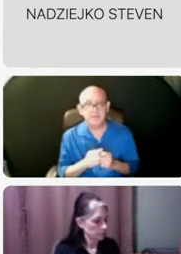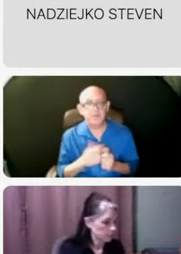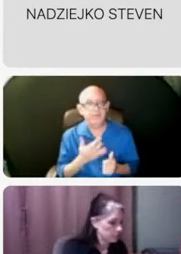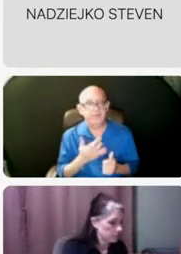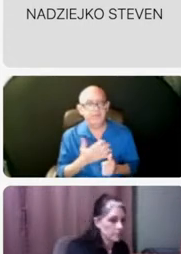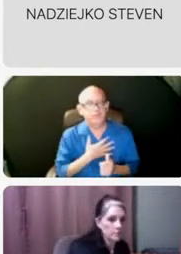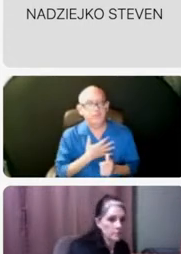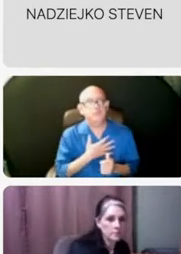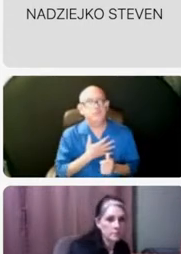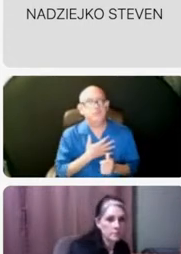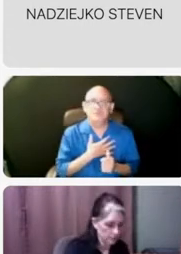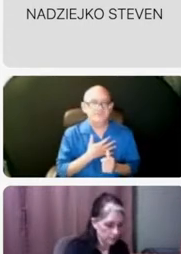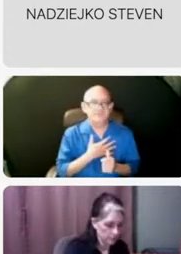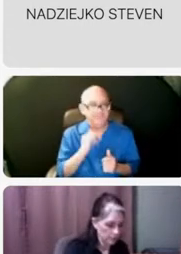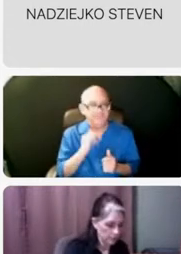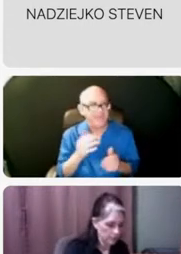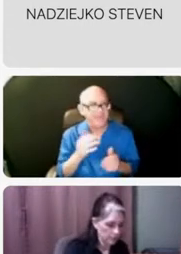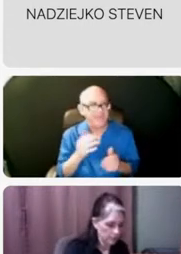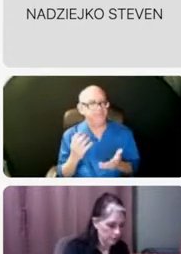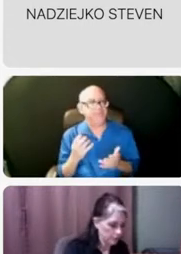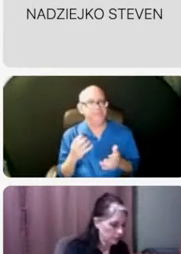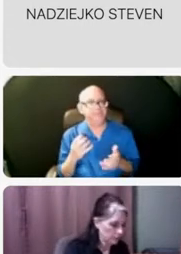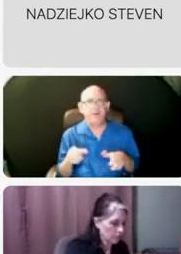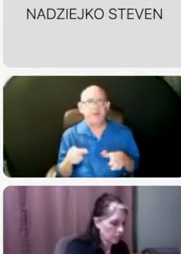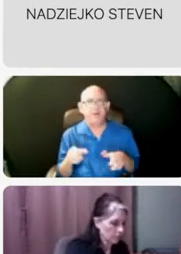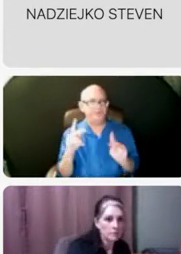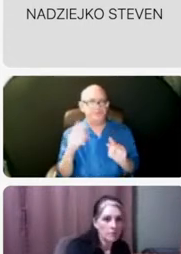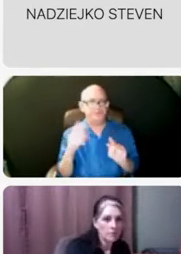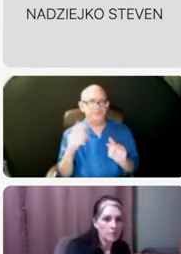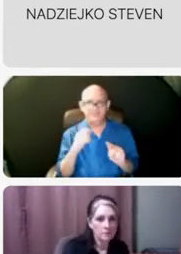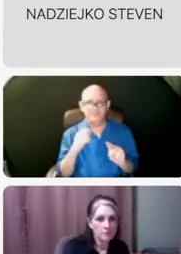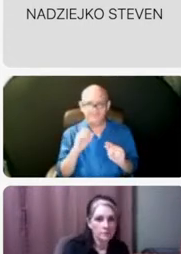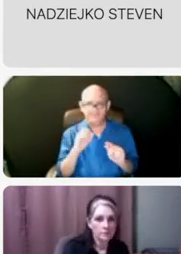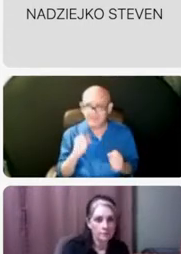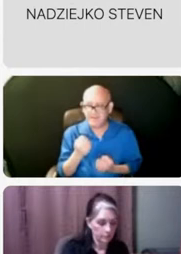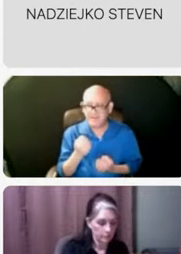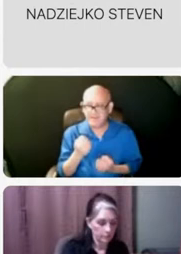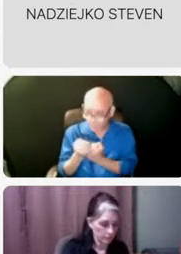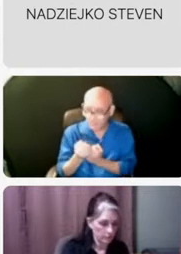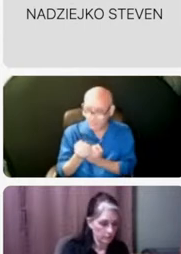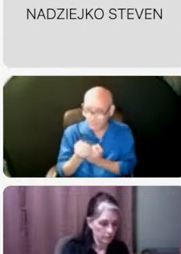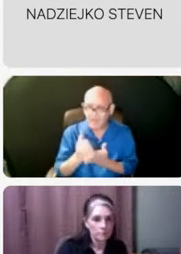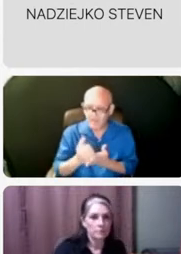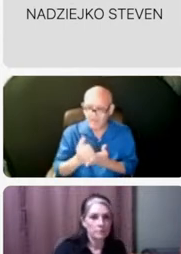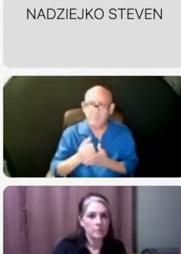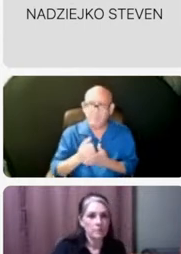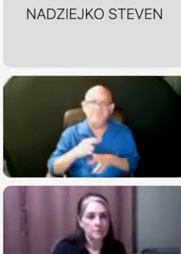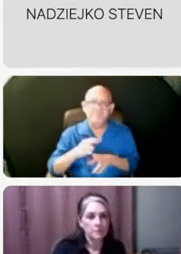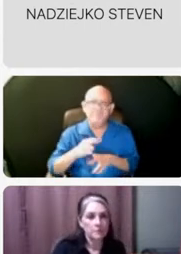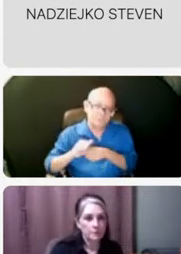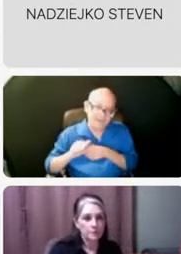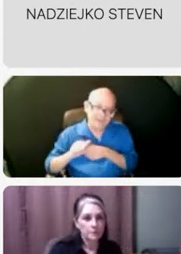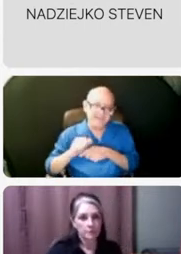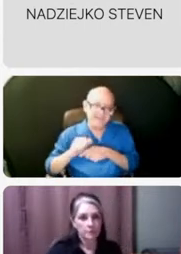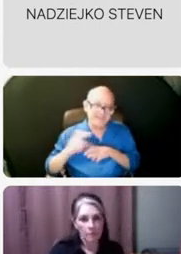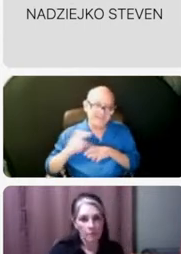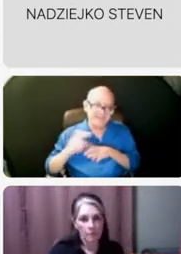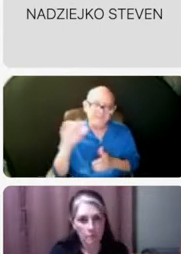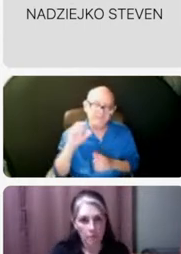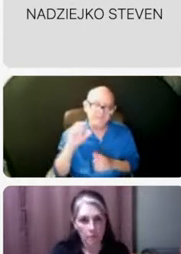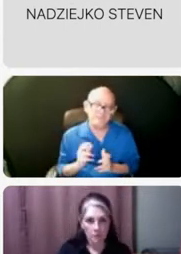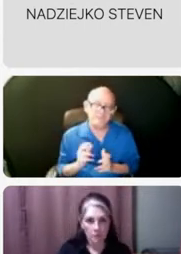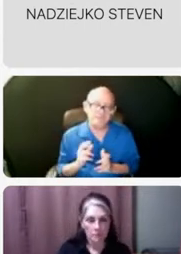about the opportunity that they were able to help you prepare for this trip and do as